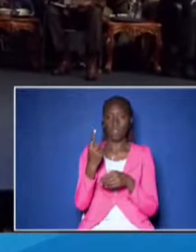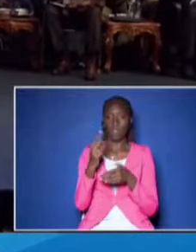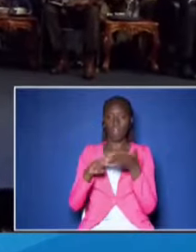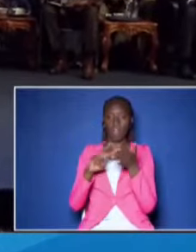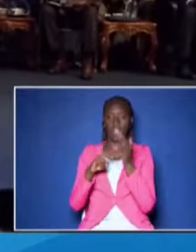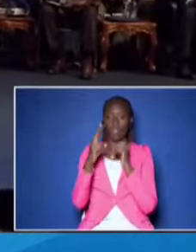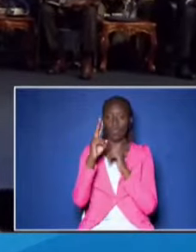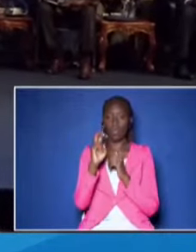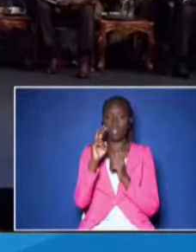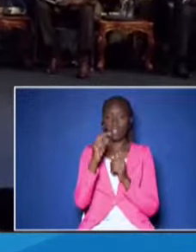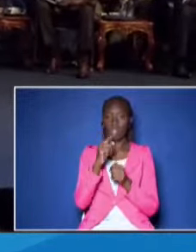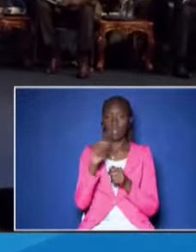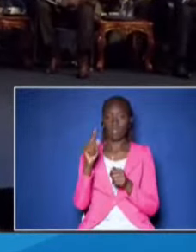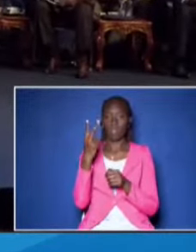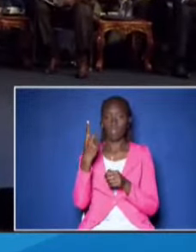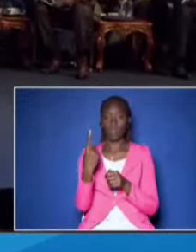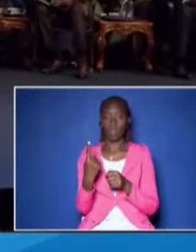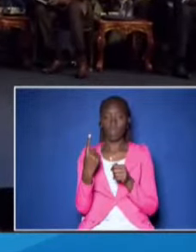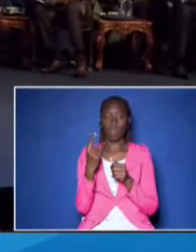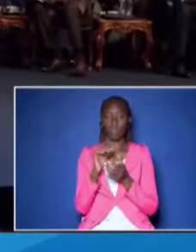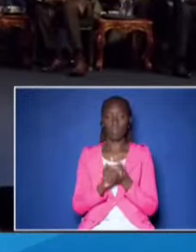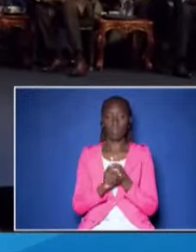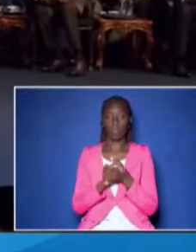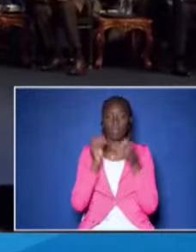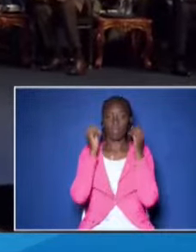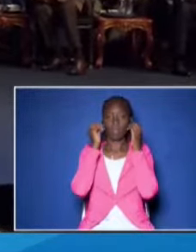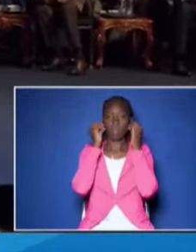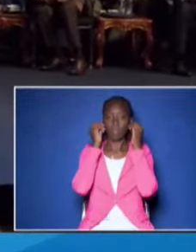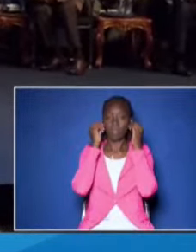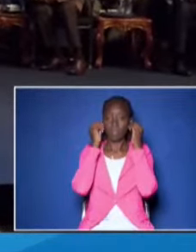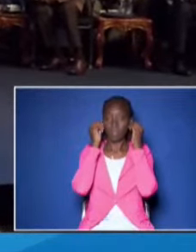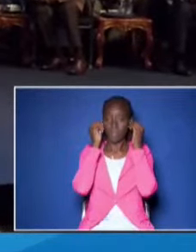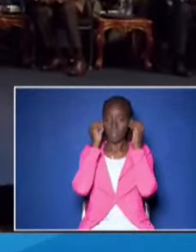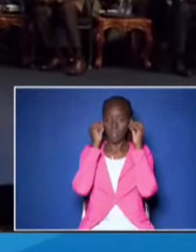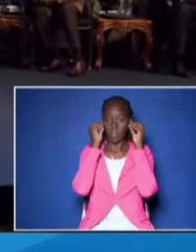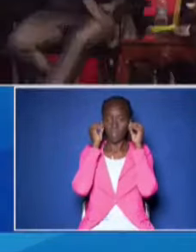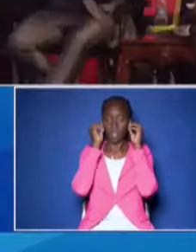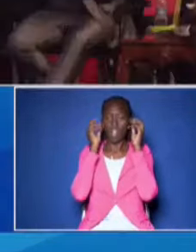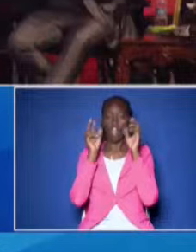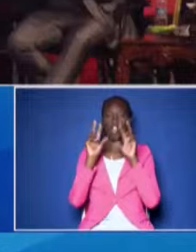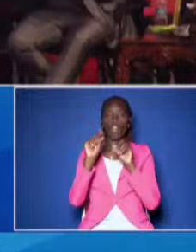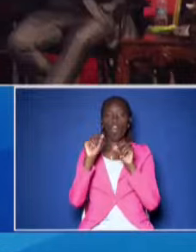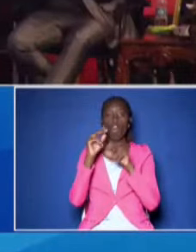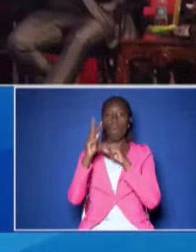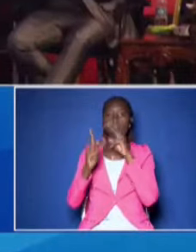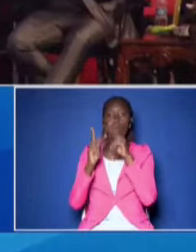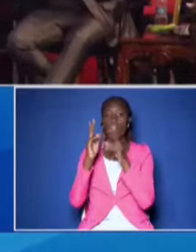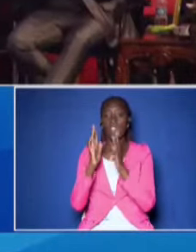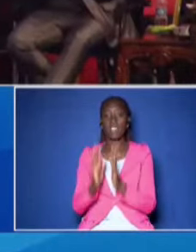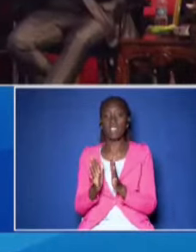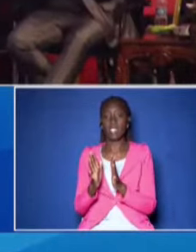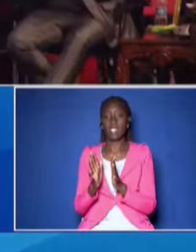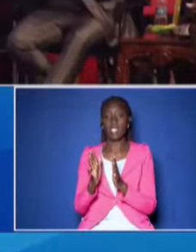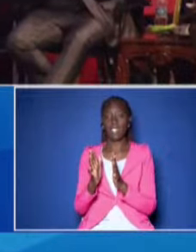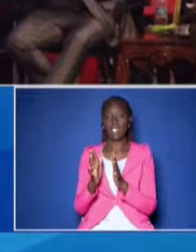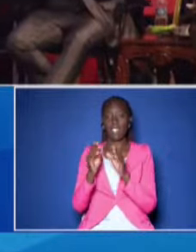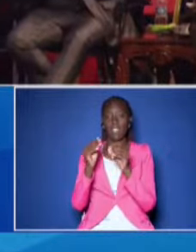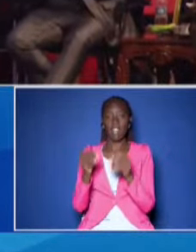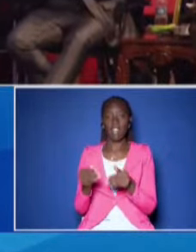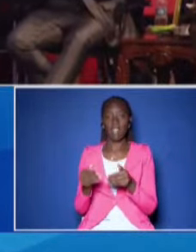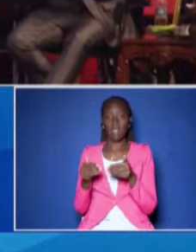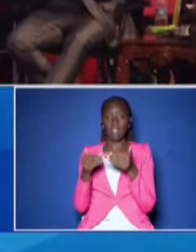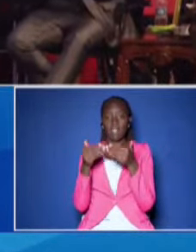important knowing this verse that no Prophecy of the any